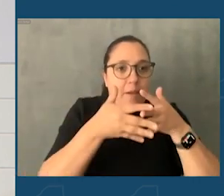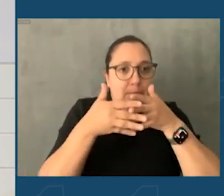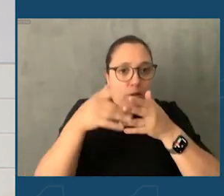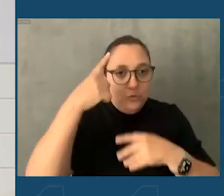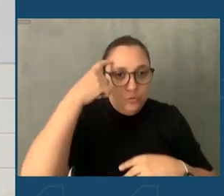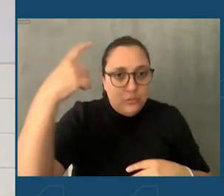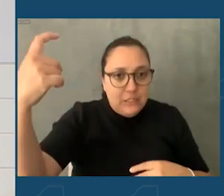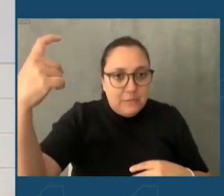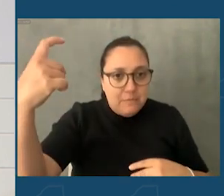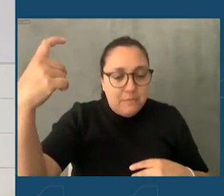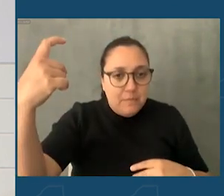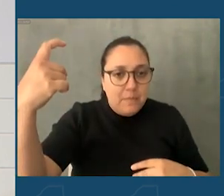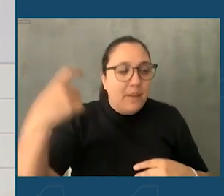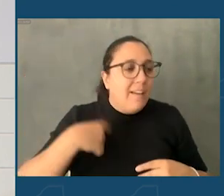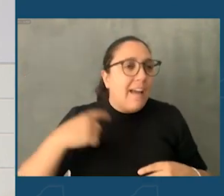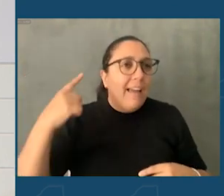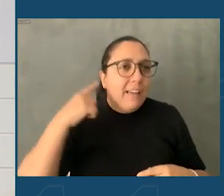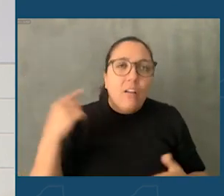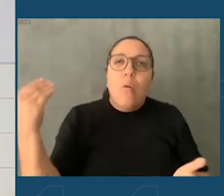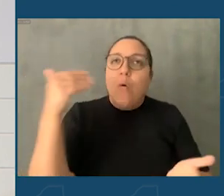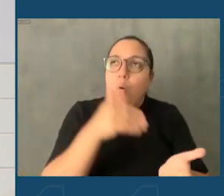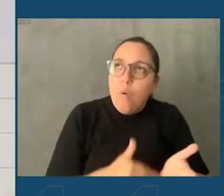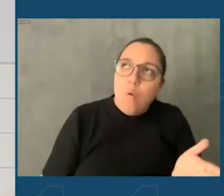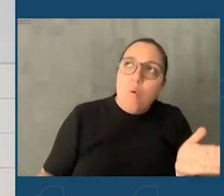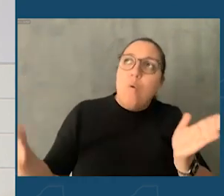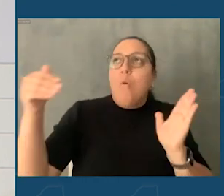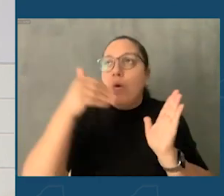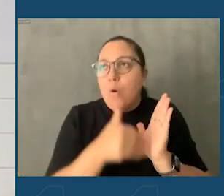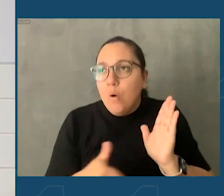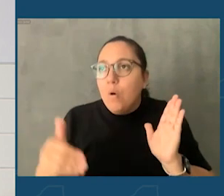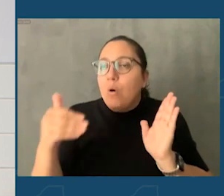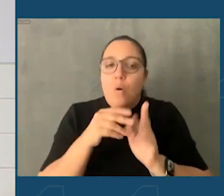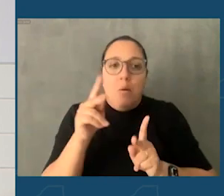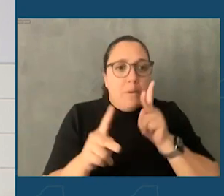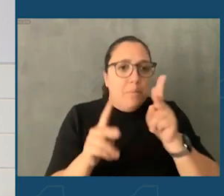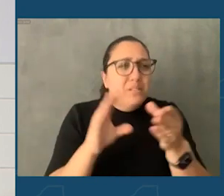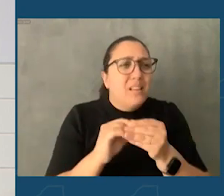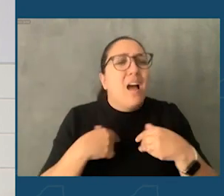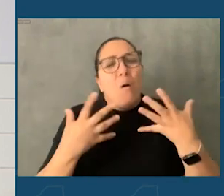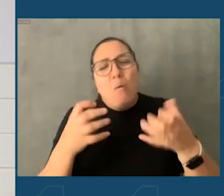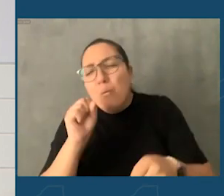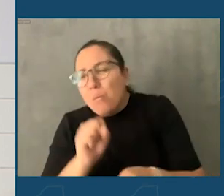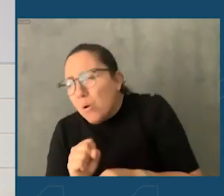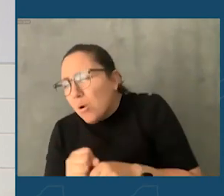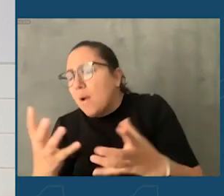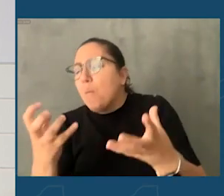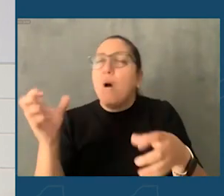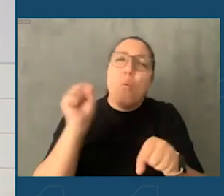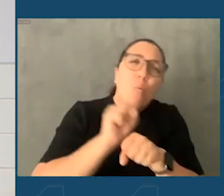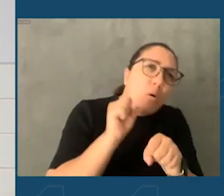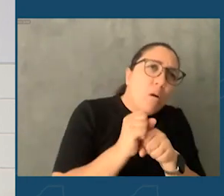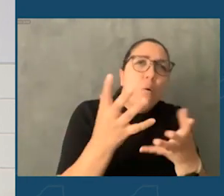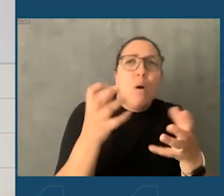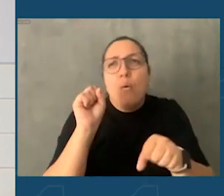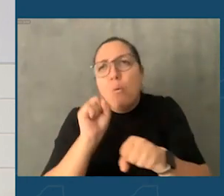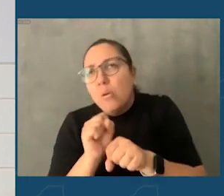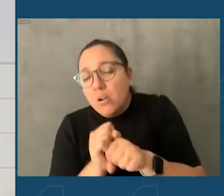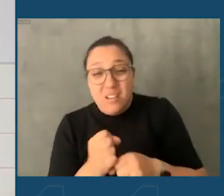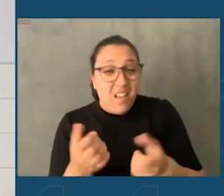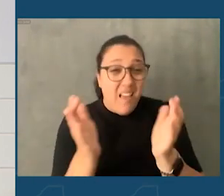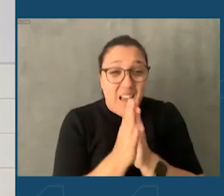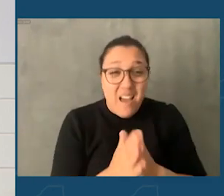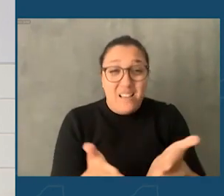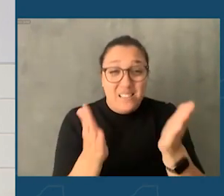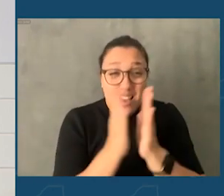over and over again. They want to work, and they continue to ask the questions. The question they ask in El